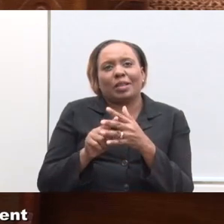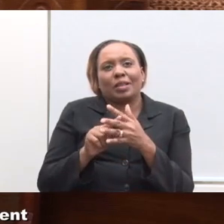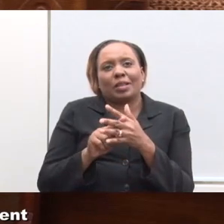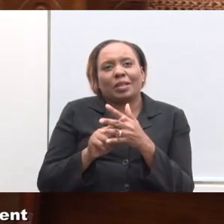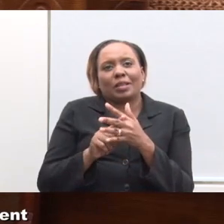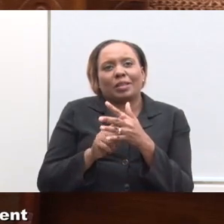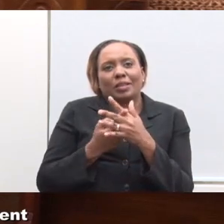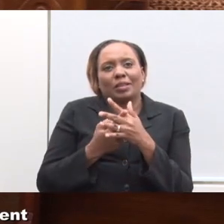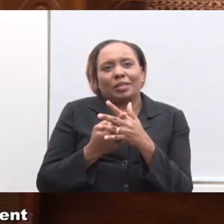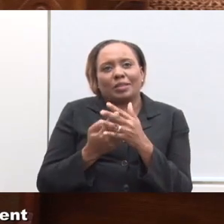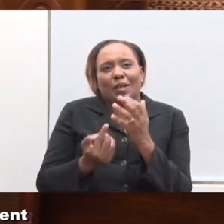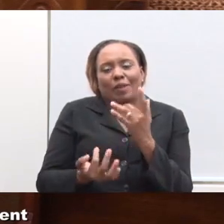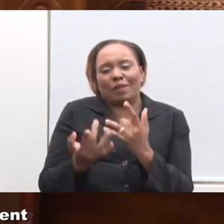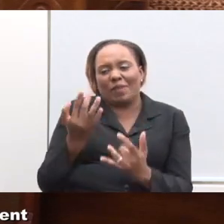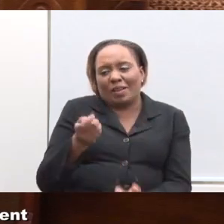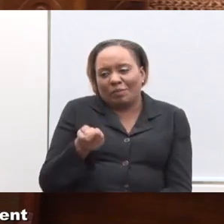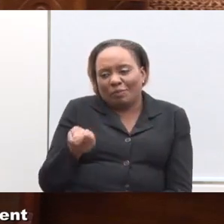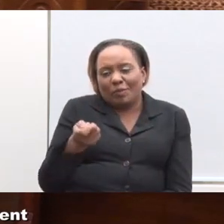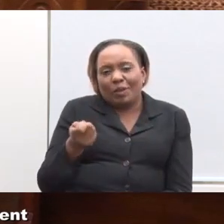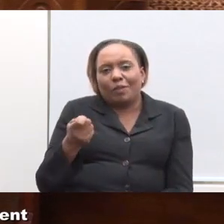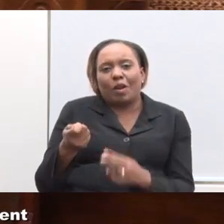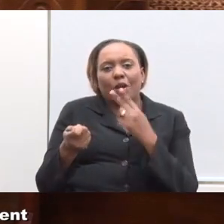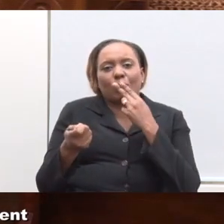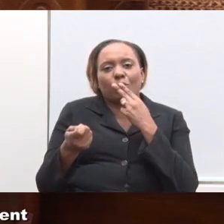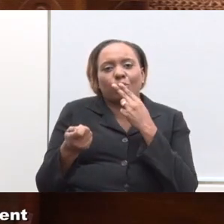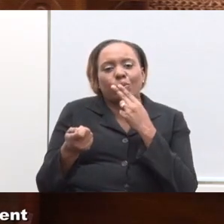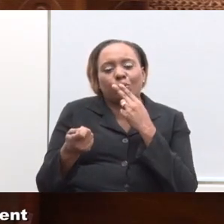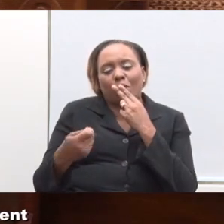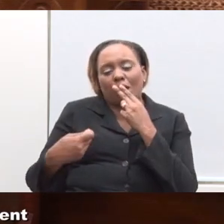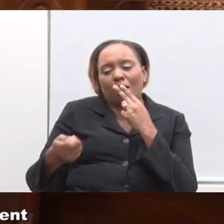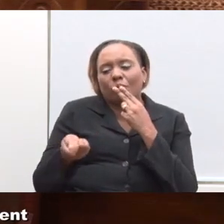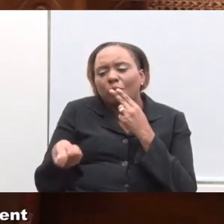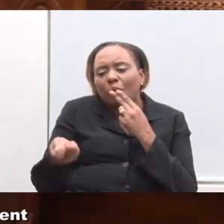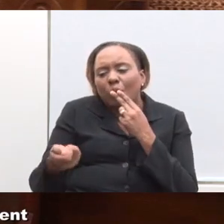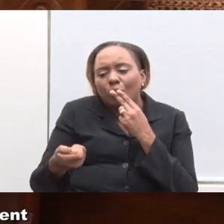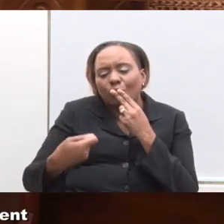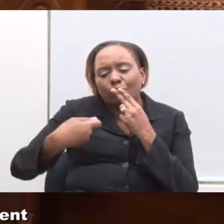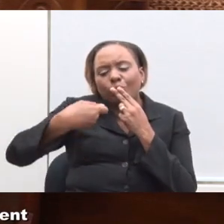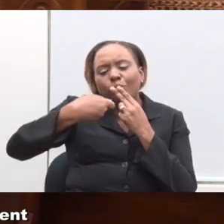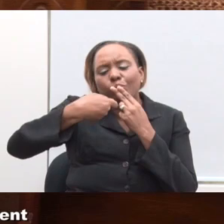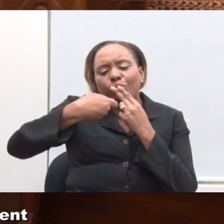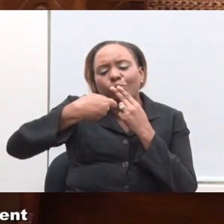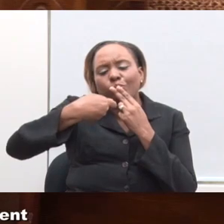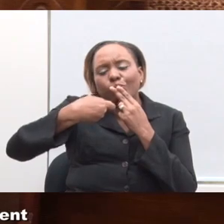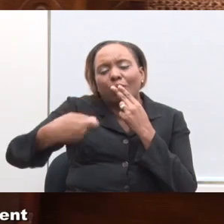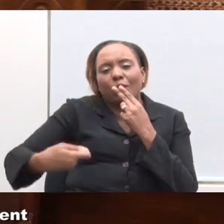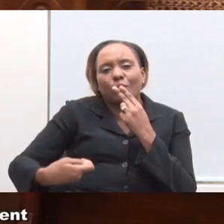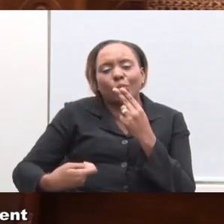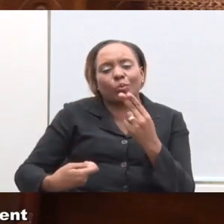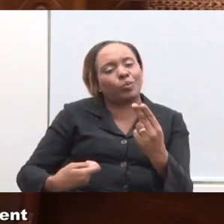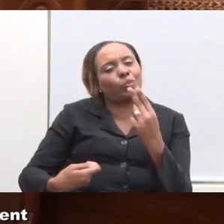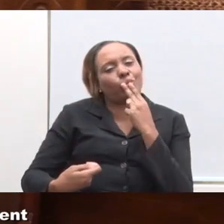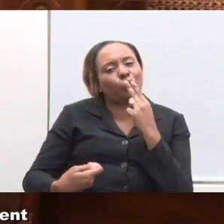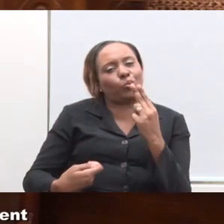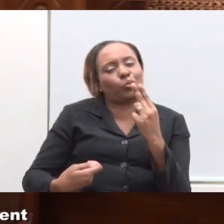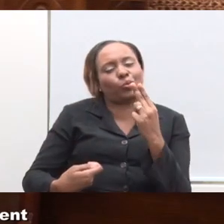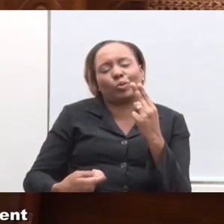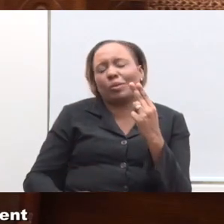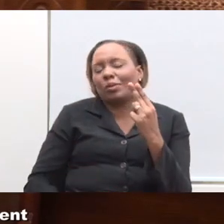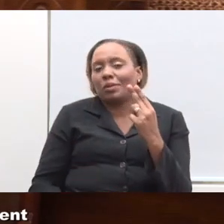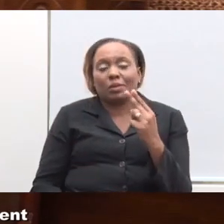order to be able to light cigarettes. It just shows you the things that people do when they have nothing but